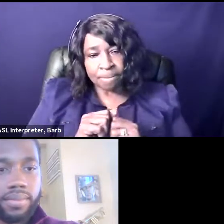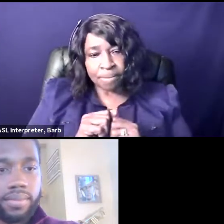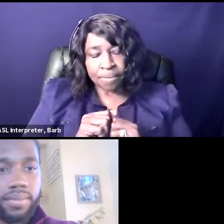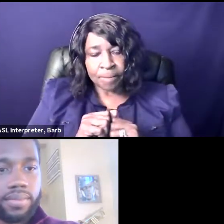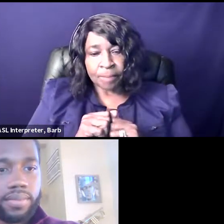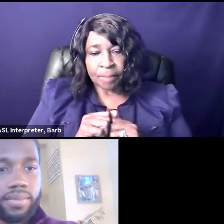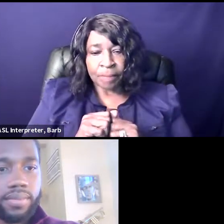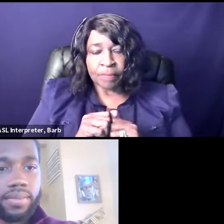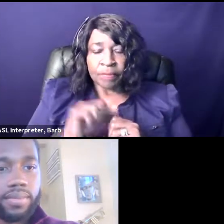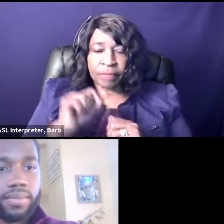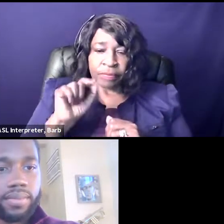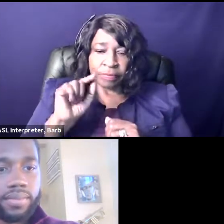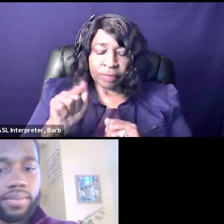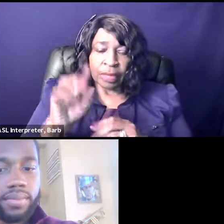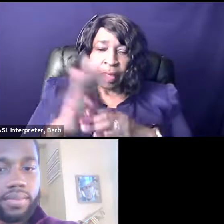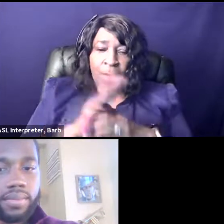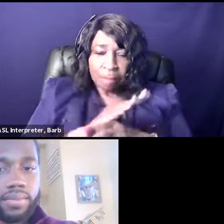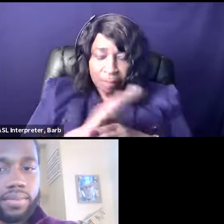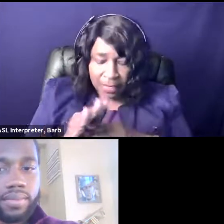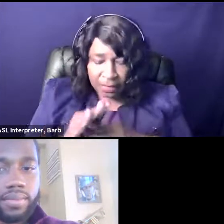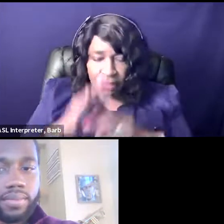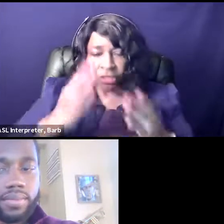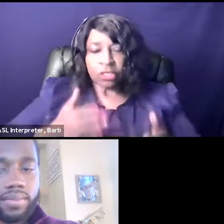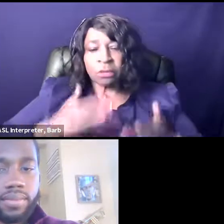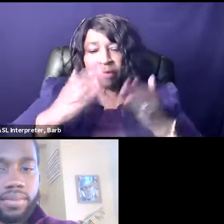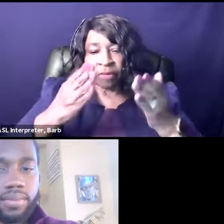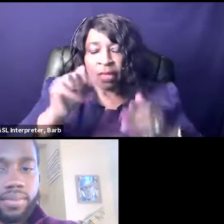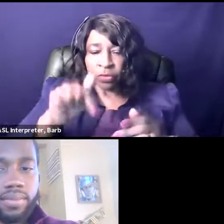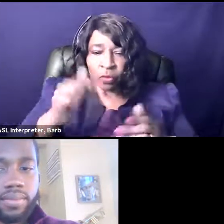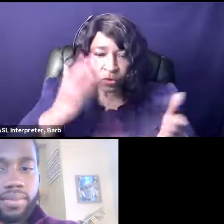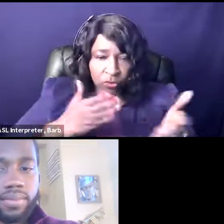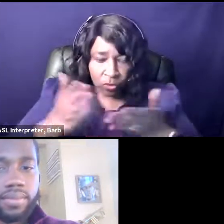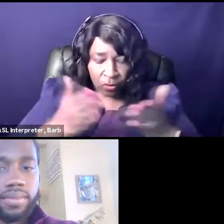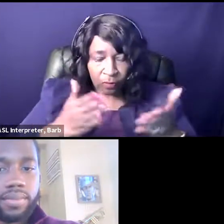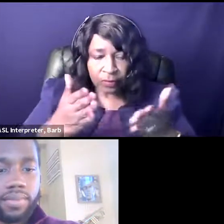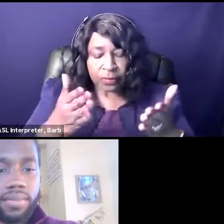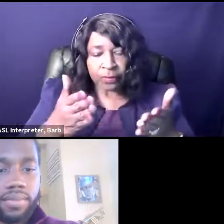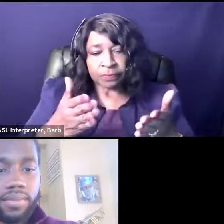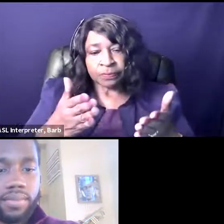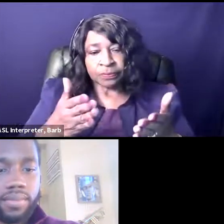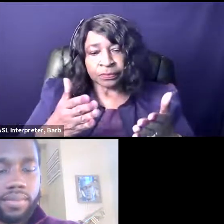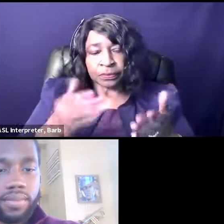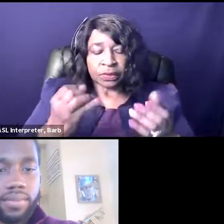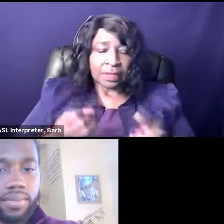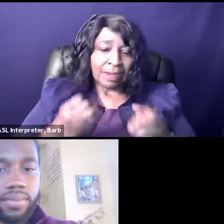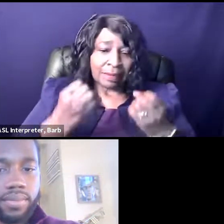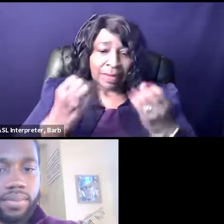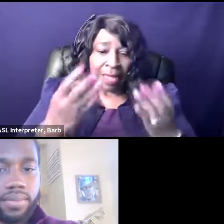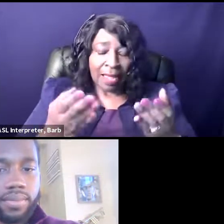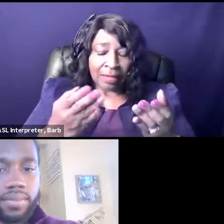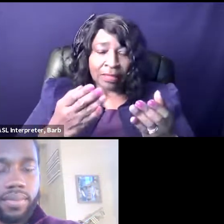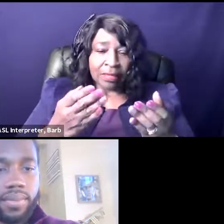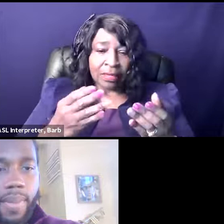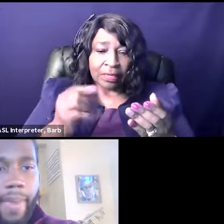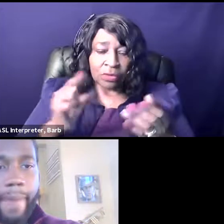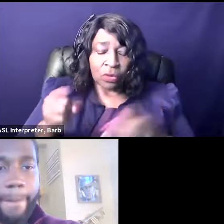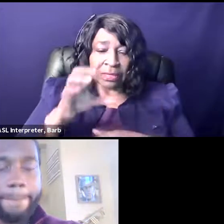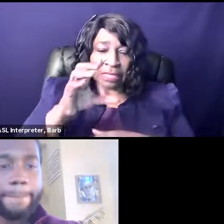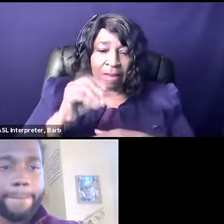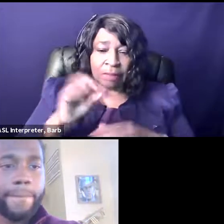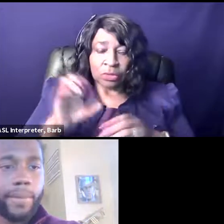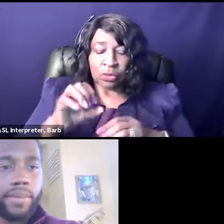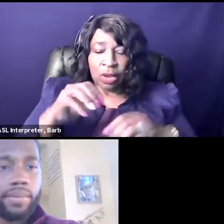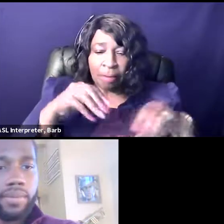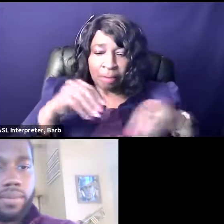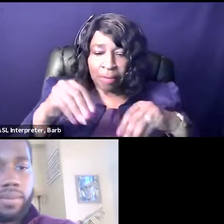commercial entities and communities to provide those services? A lot of utilities are doing marketplaces online now. And so how do